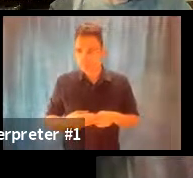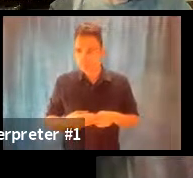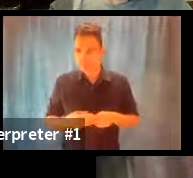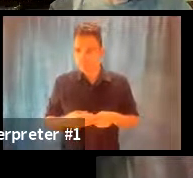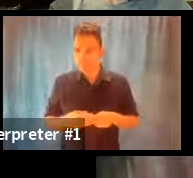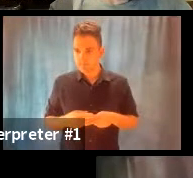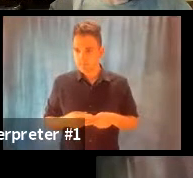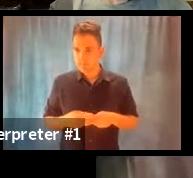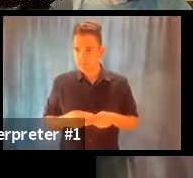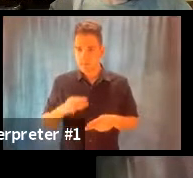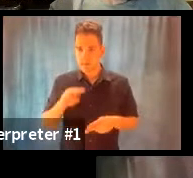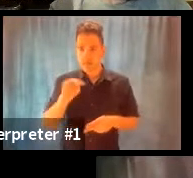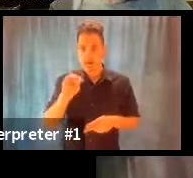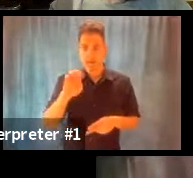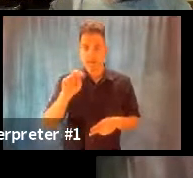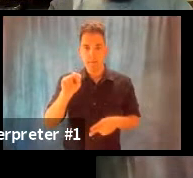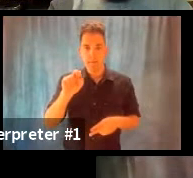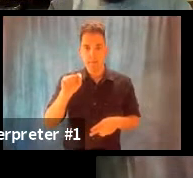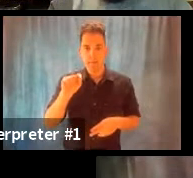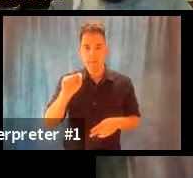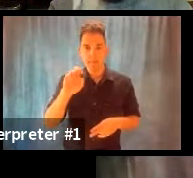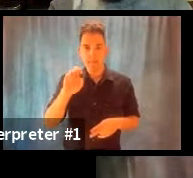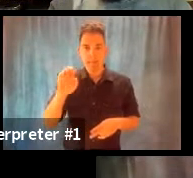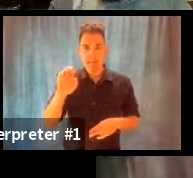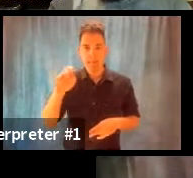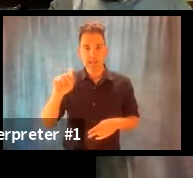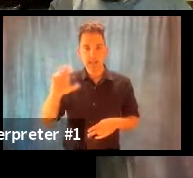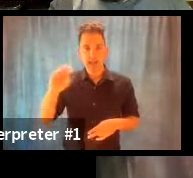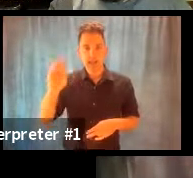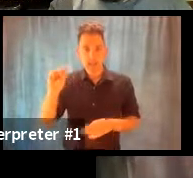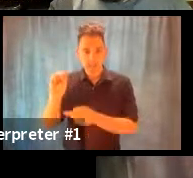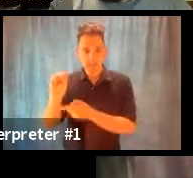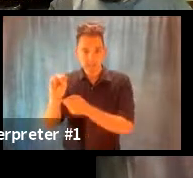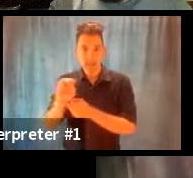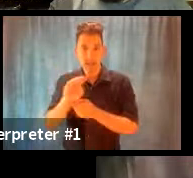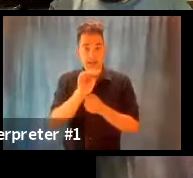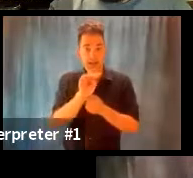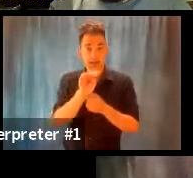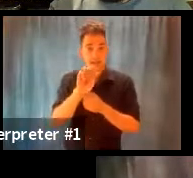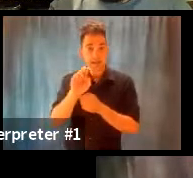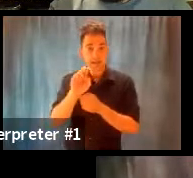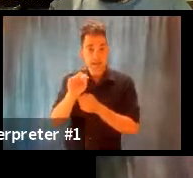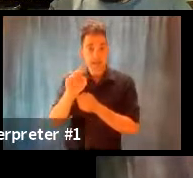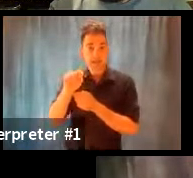device to the website menti.com. That's